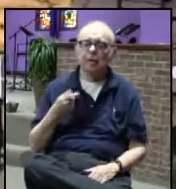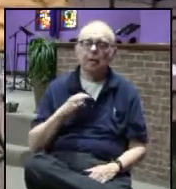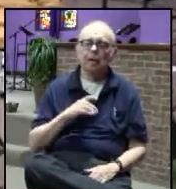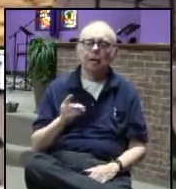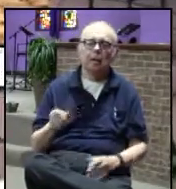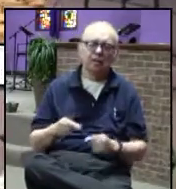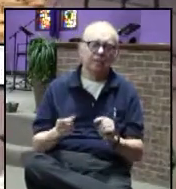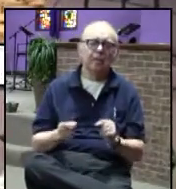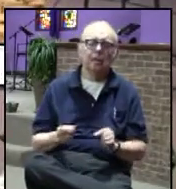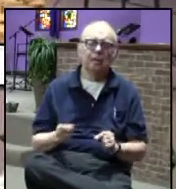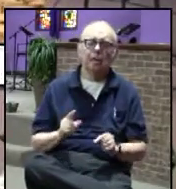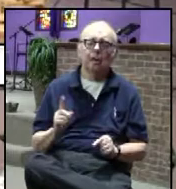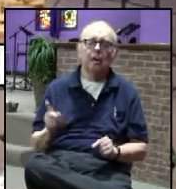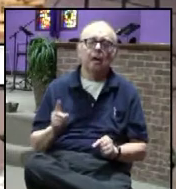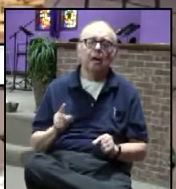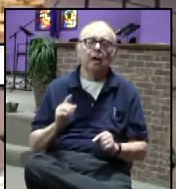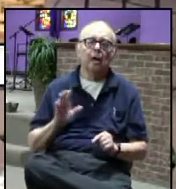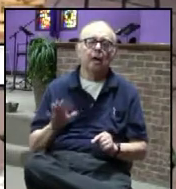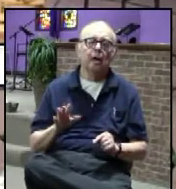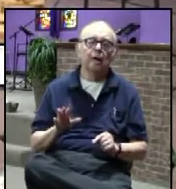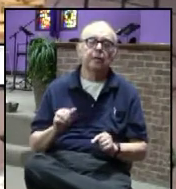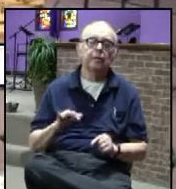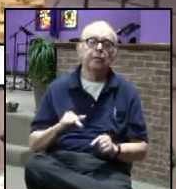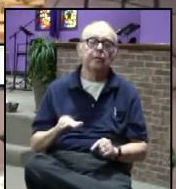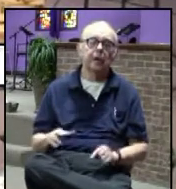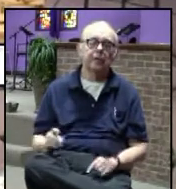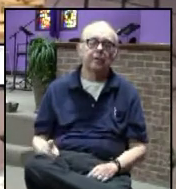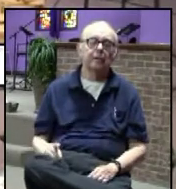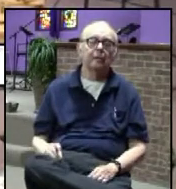garden in your yard.